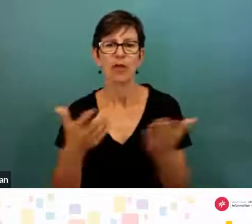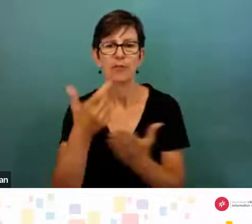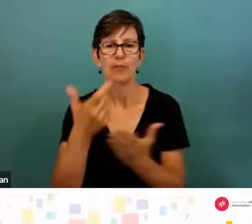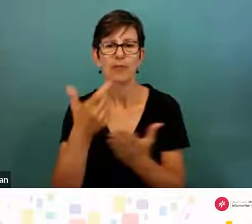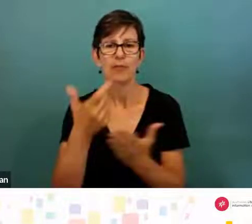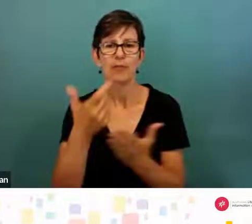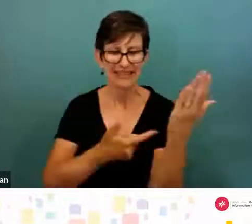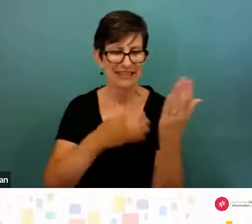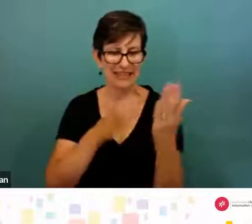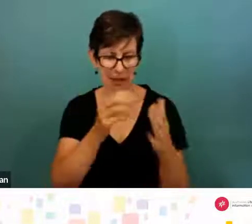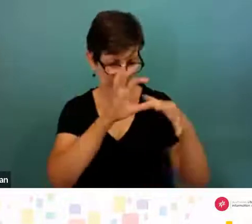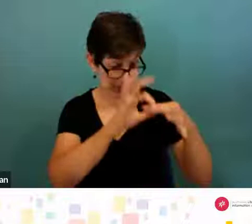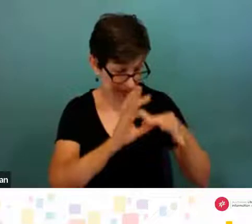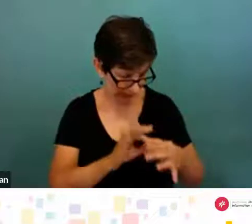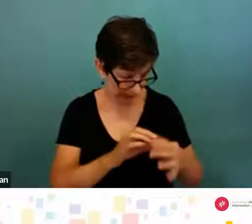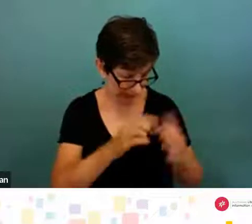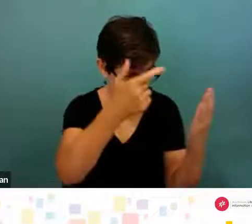them